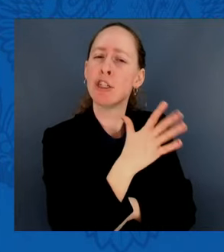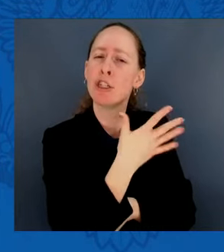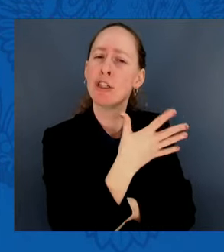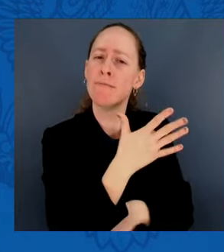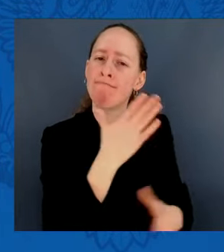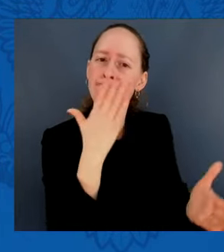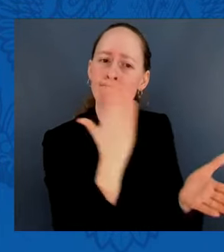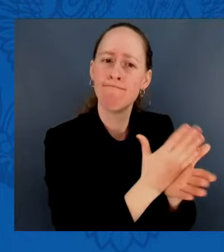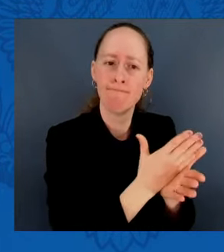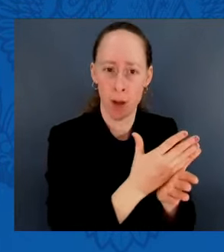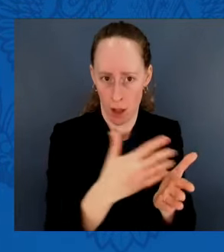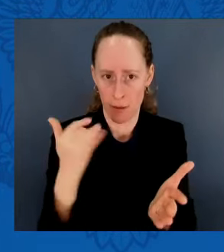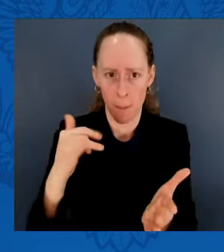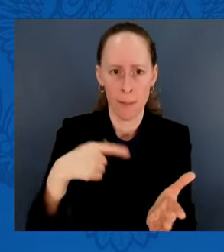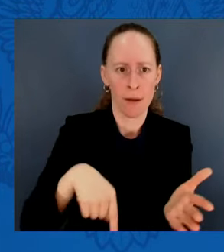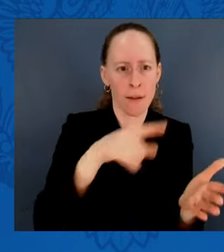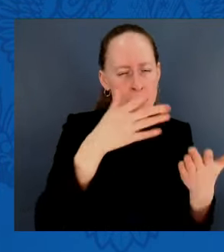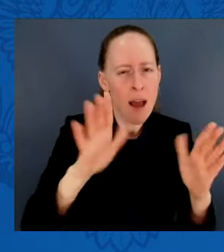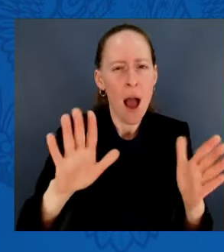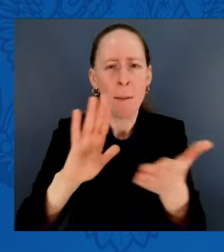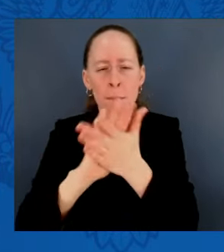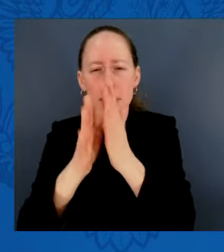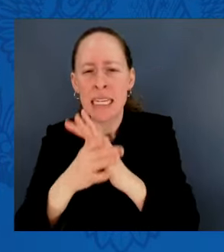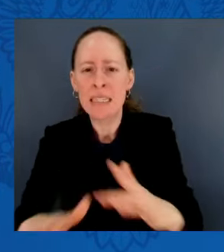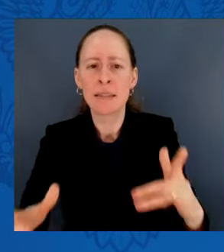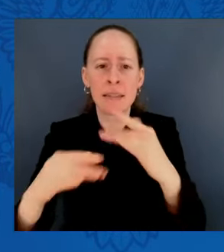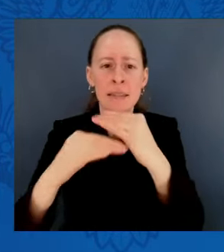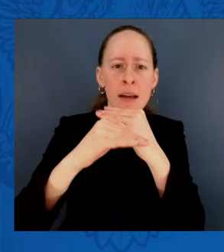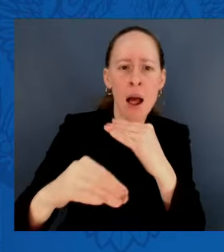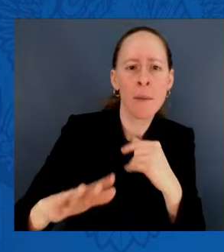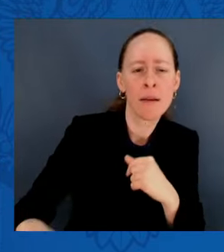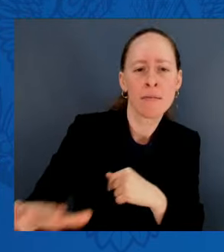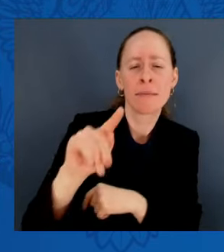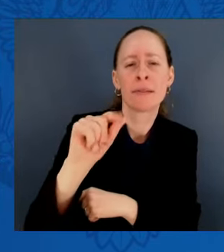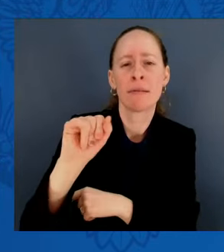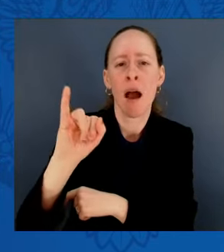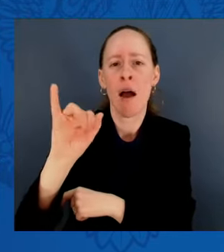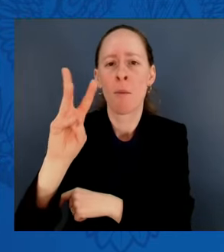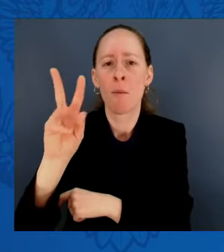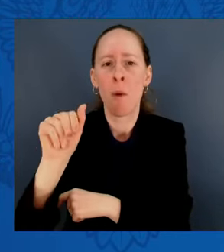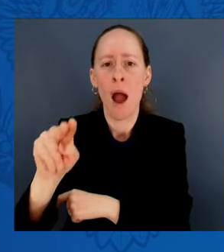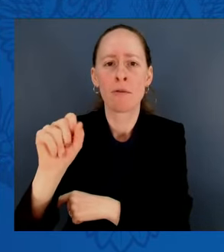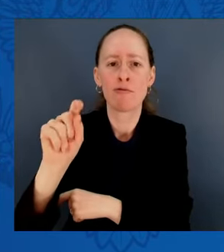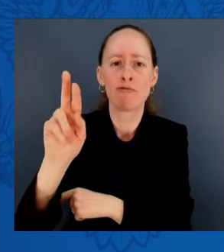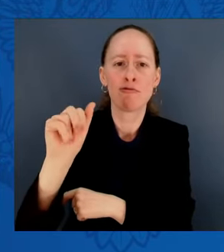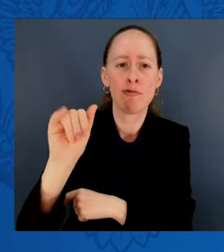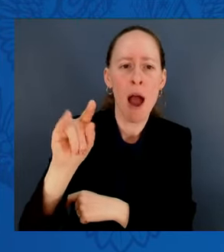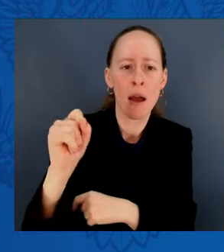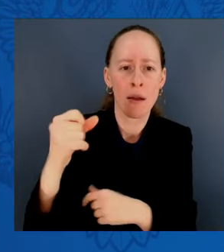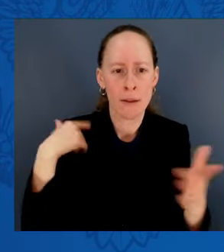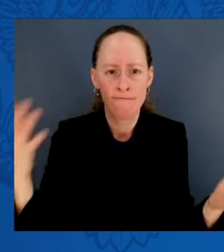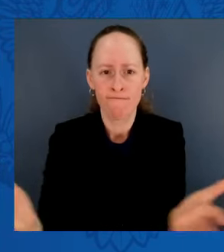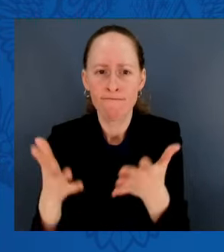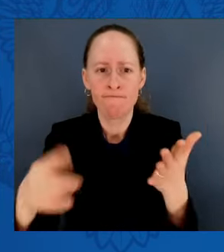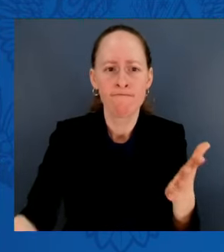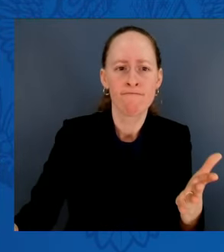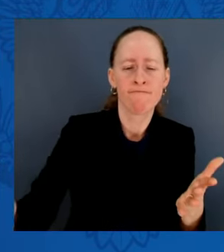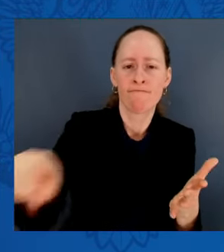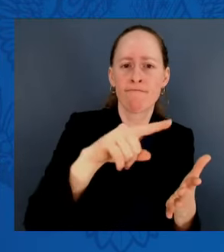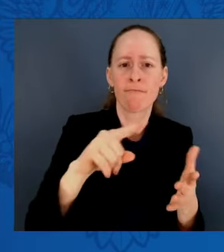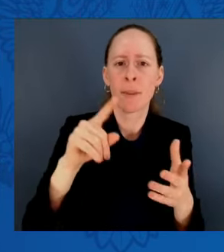our partnership and alliance in the Pacific, India, Australia, Japan, South